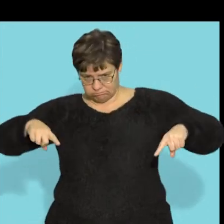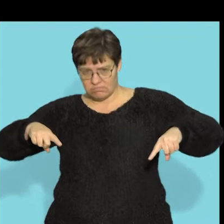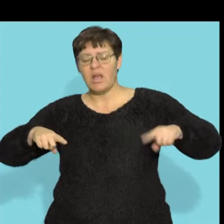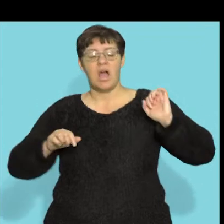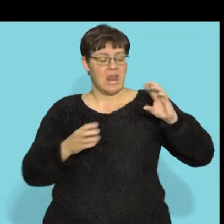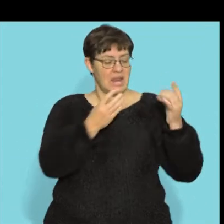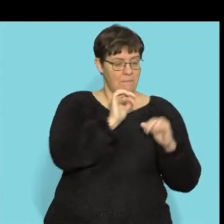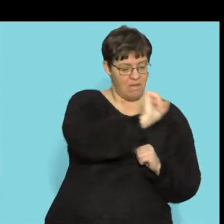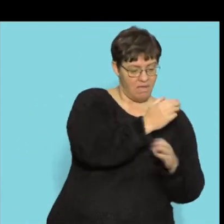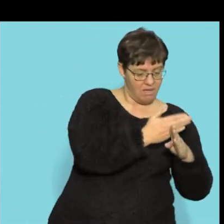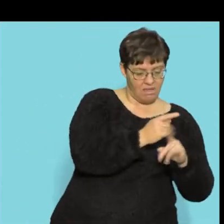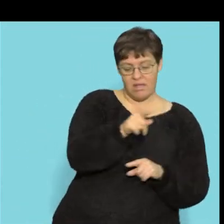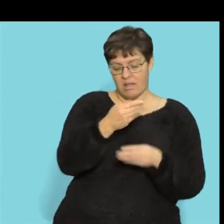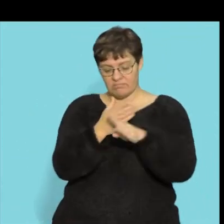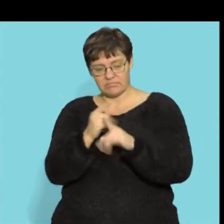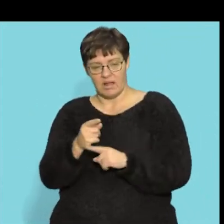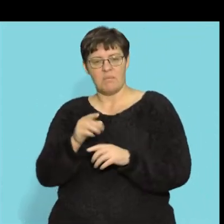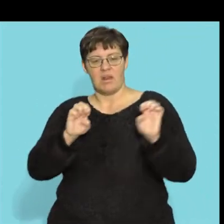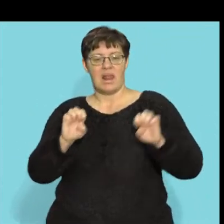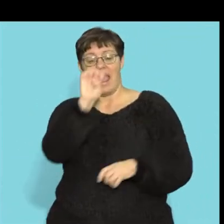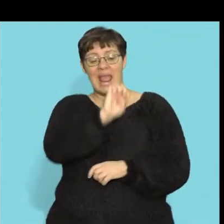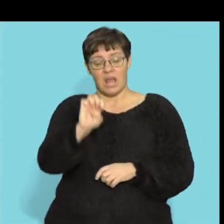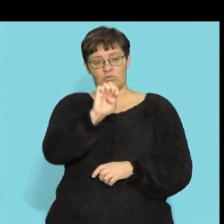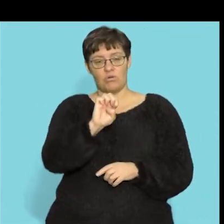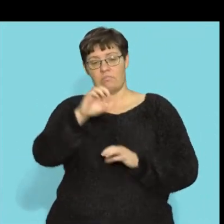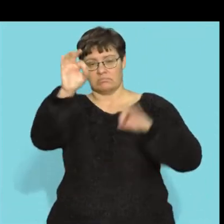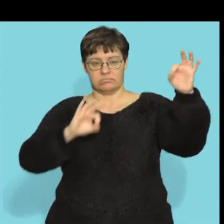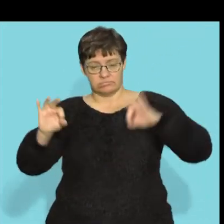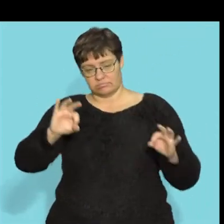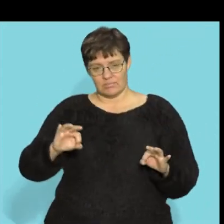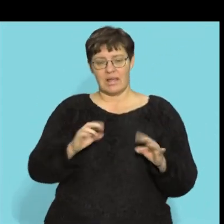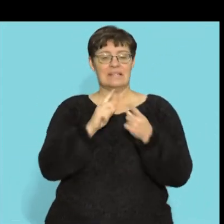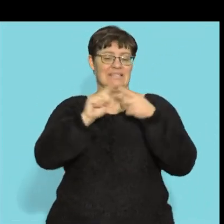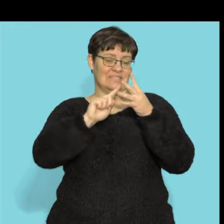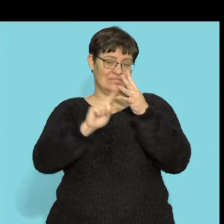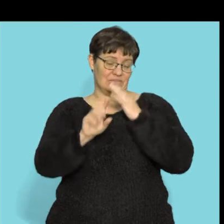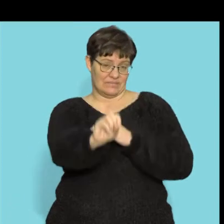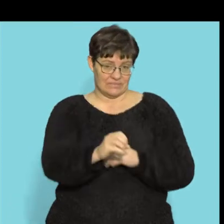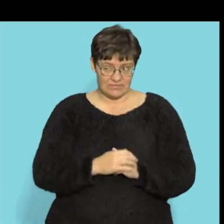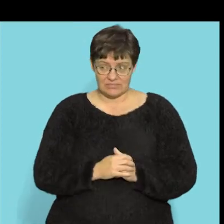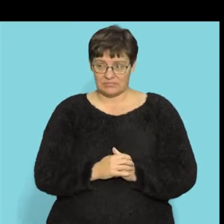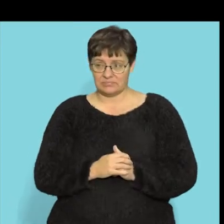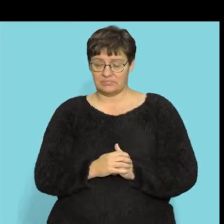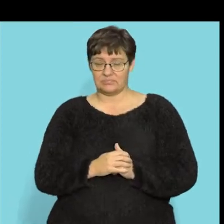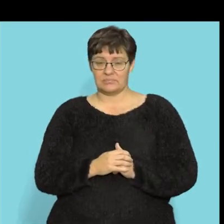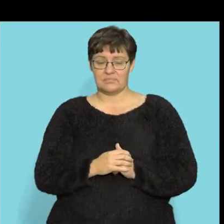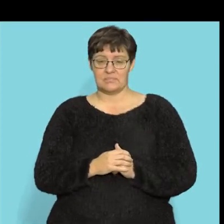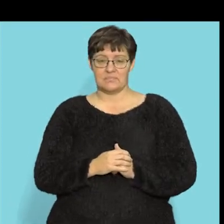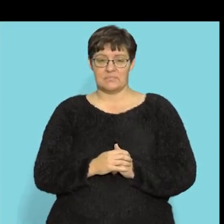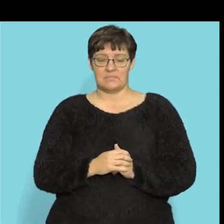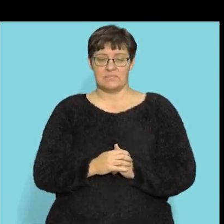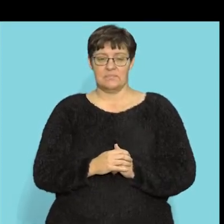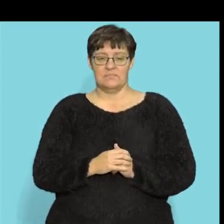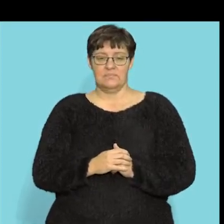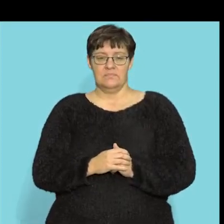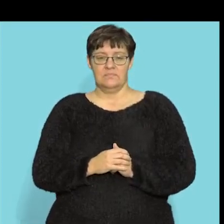delocalized electrons. So this is the electron configuration, right, as we know it. Okay. This